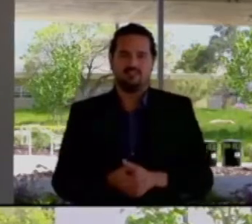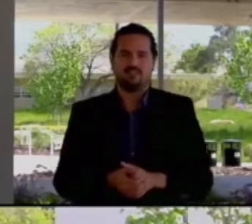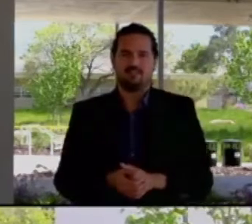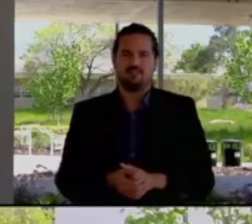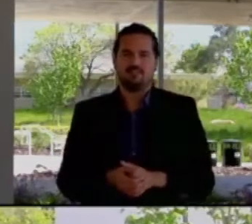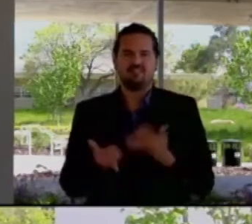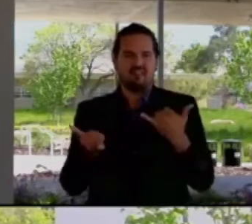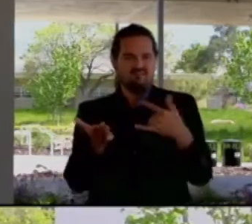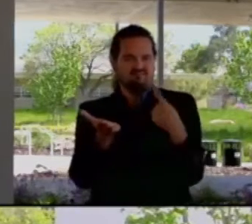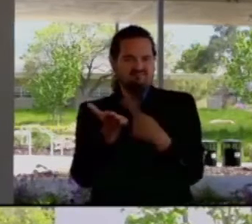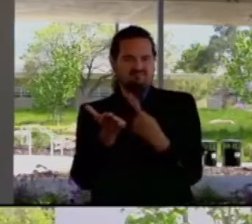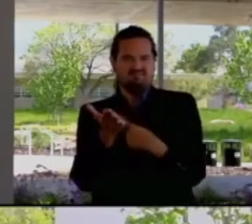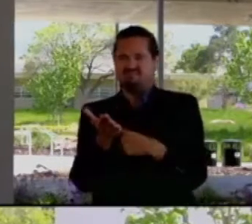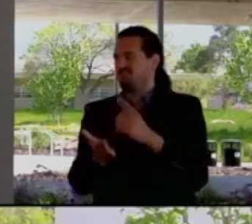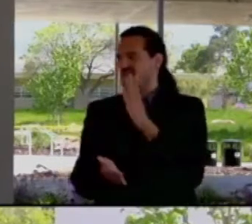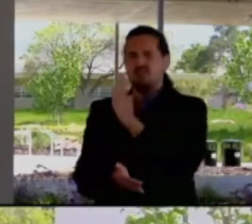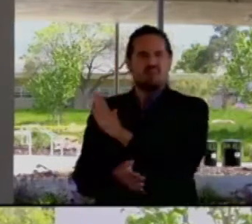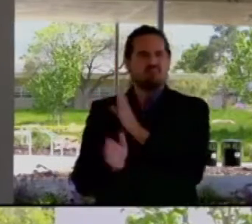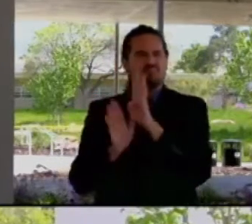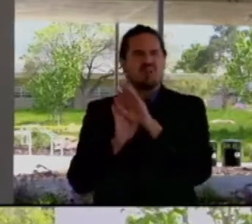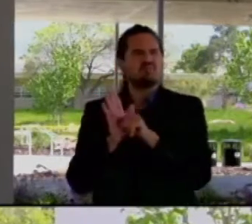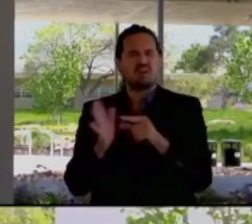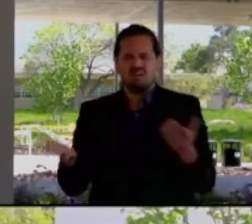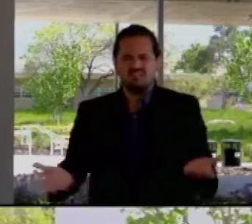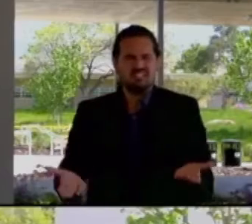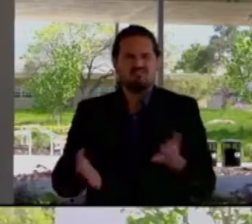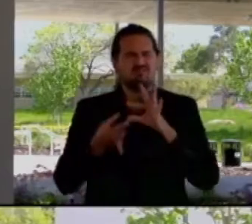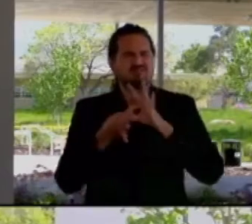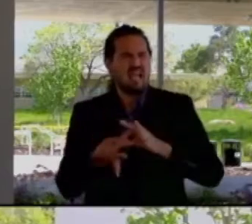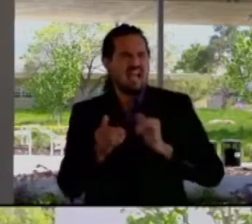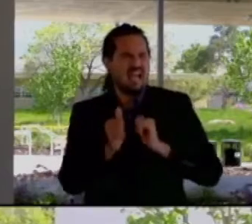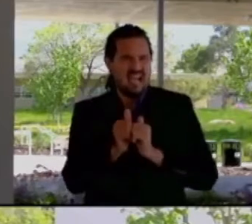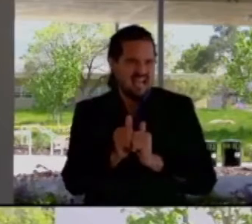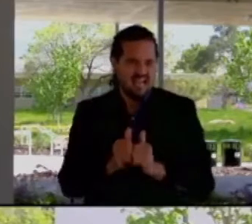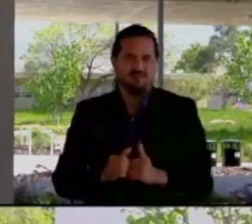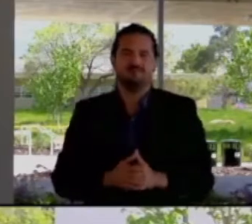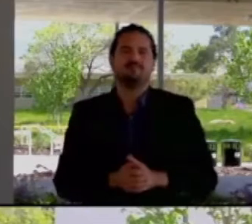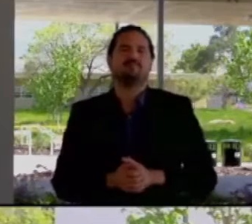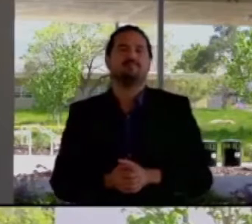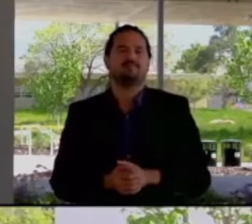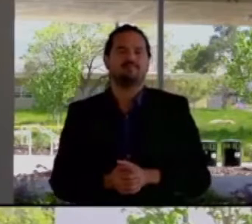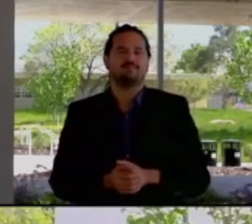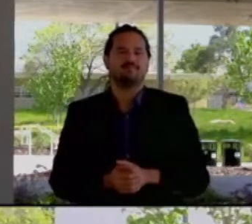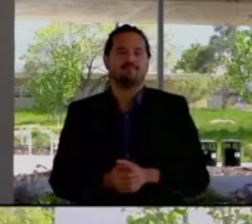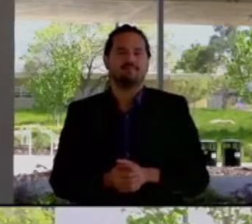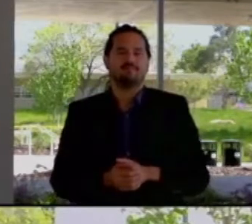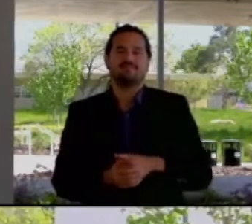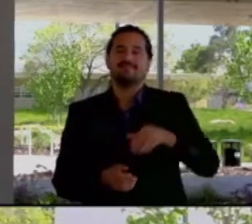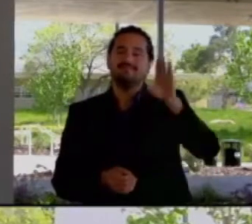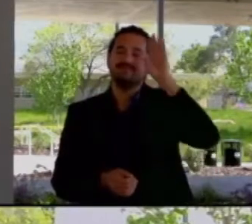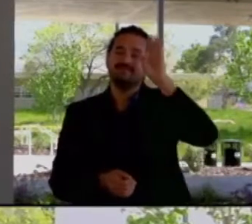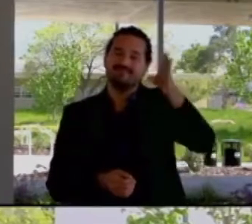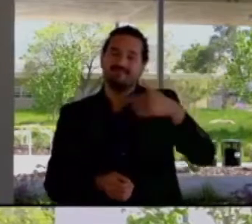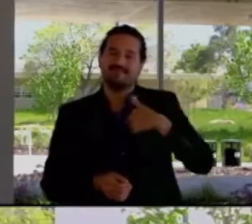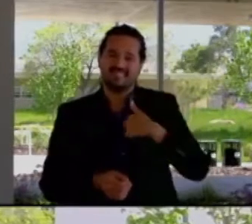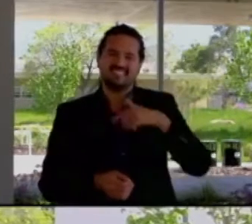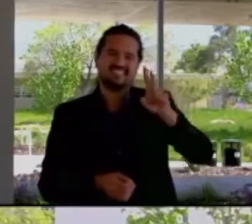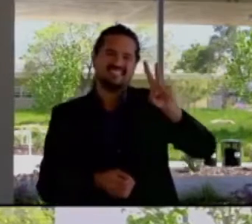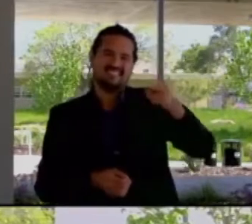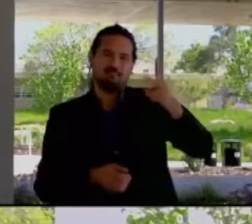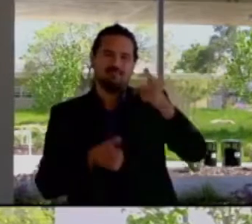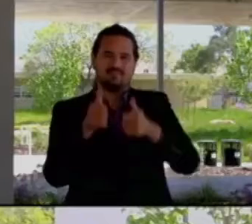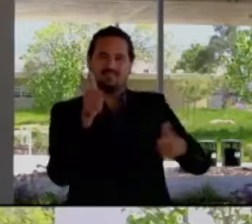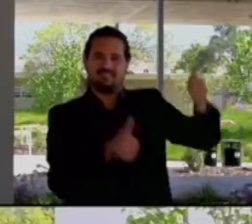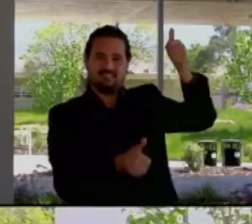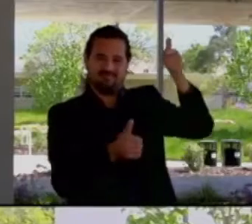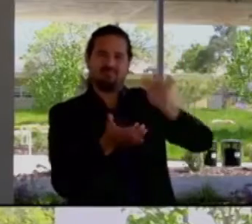Thank you, Supervisor Chavez. Hello, everyone. I'm Rocio Luna. I'm the Deputy County Executive. I'm very happy to be here at Overfelt High School, my alma